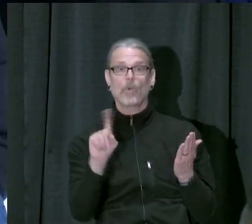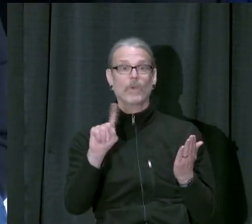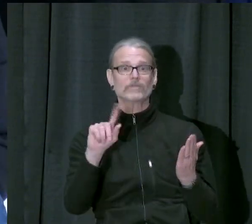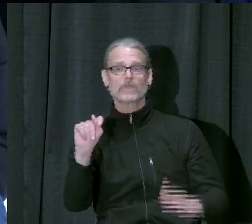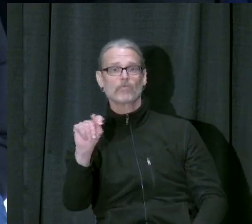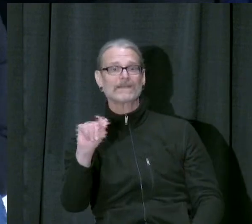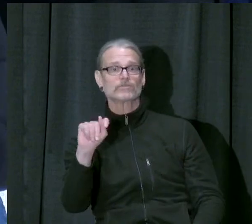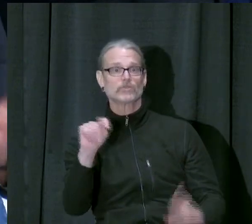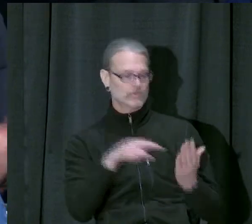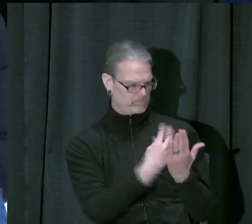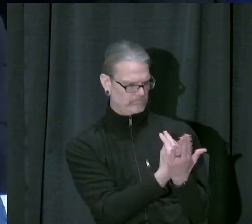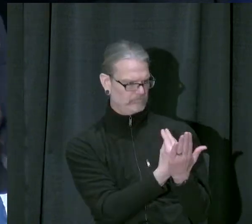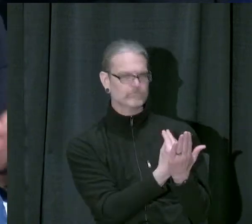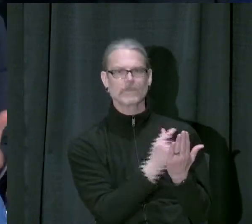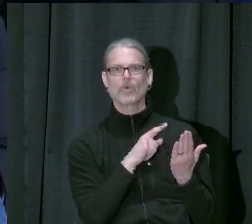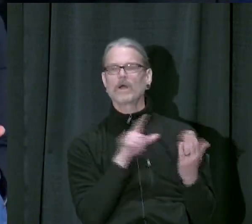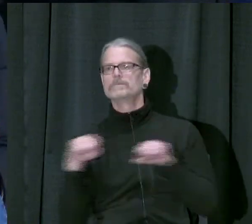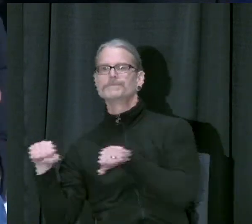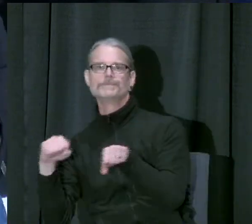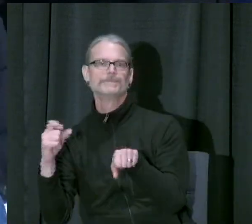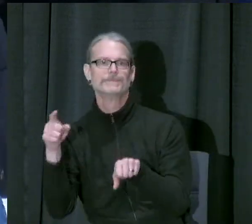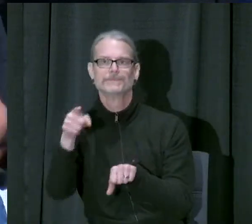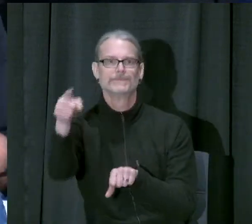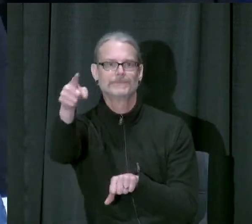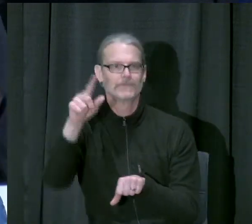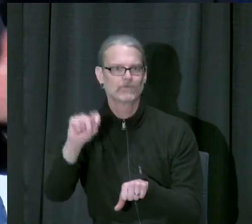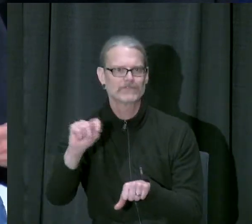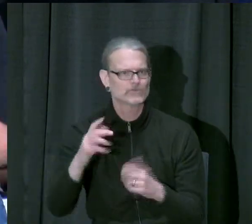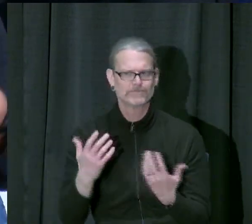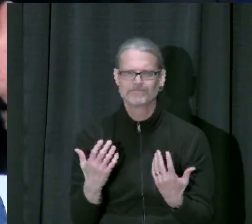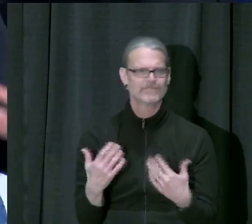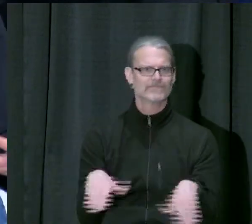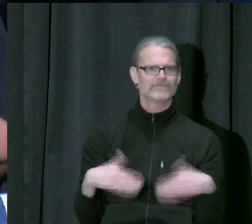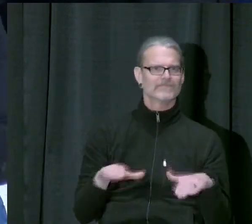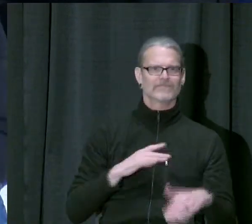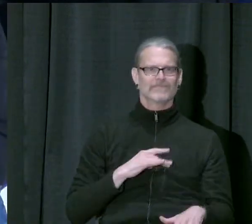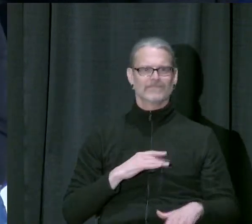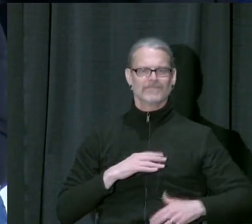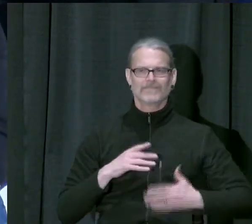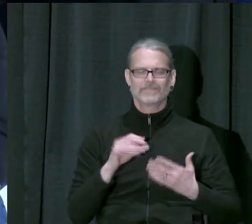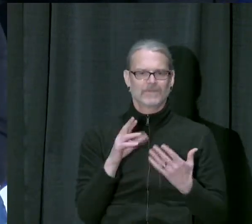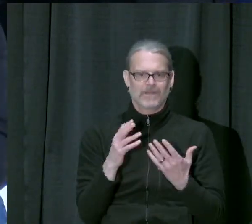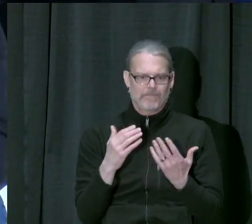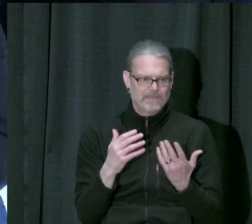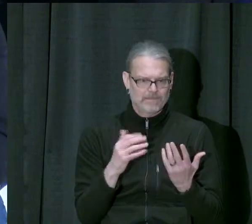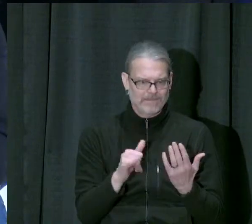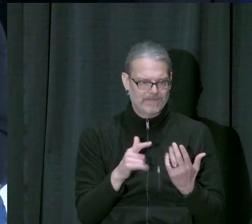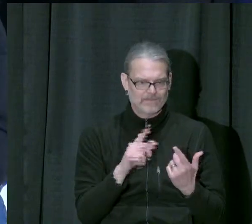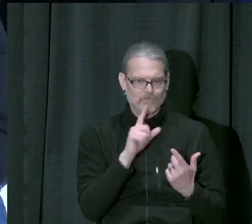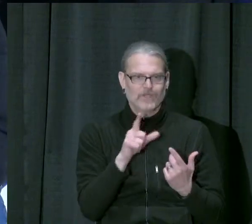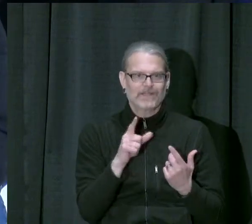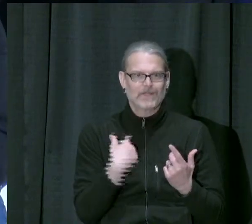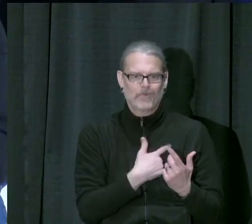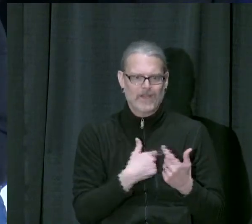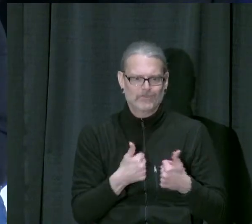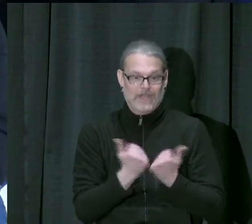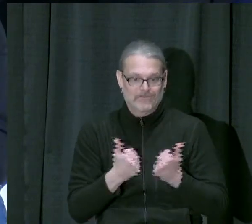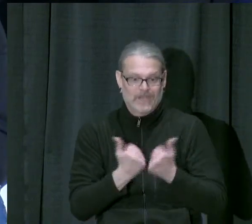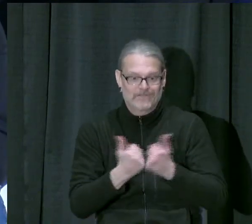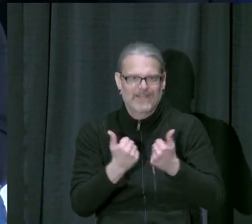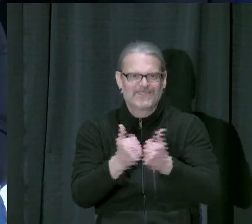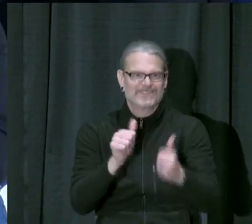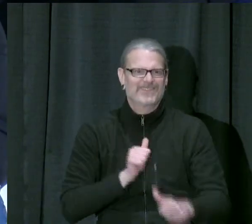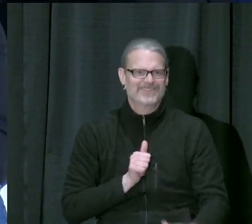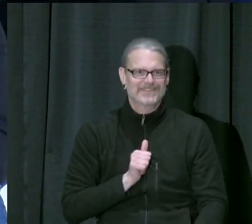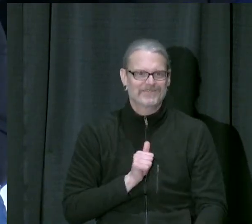what may be more staple features and see how we can continue to push the envelope to solve other use cases. Also, I think